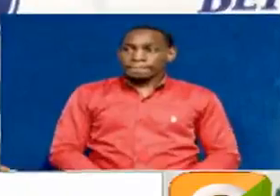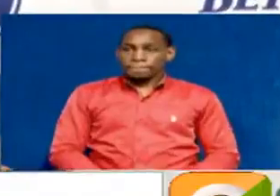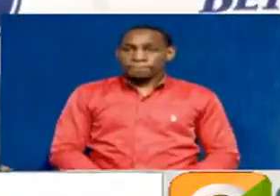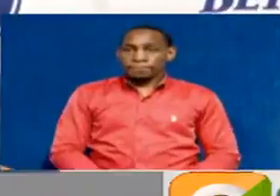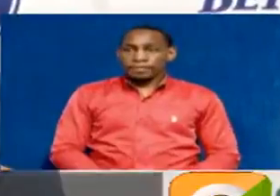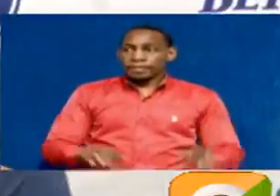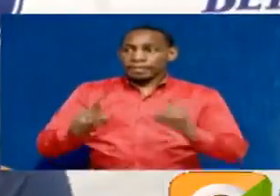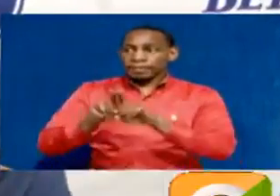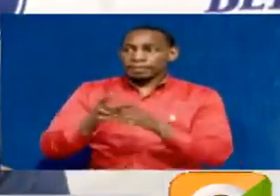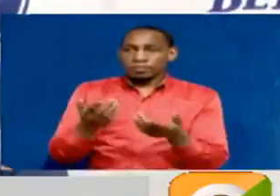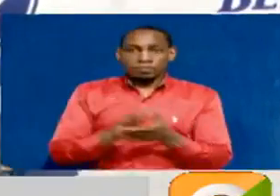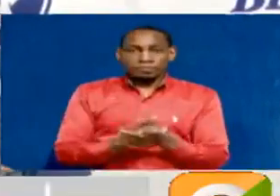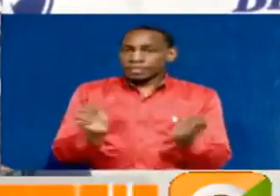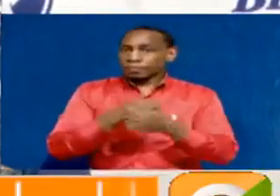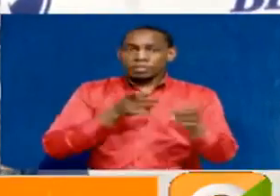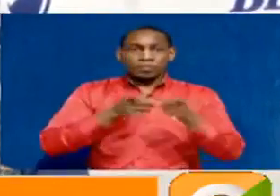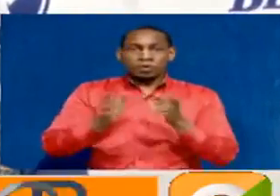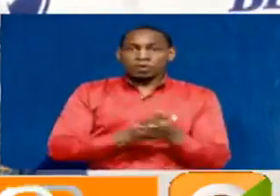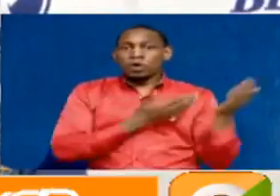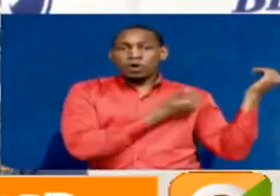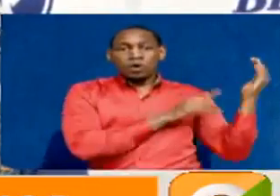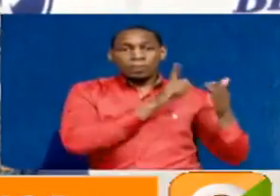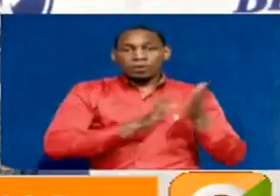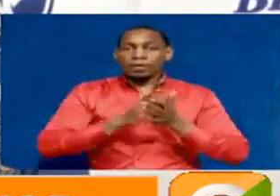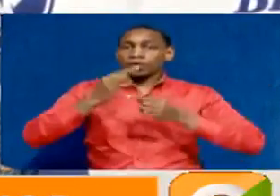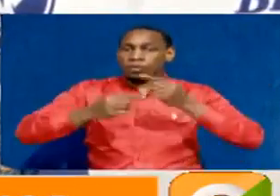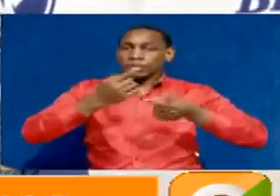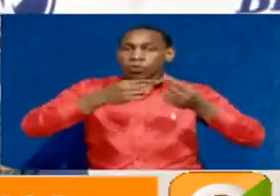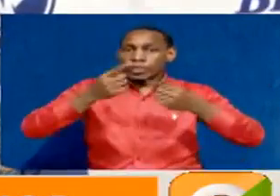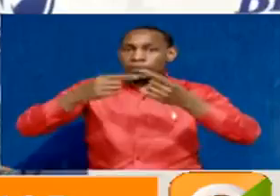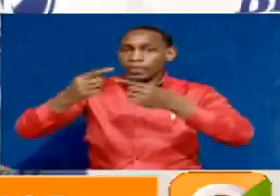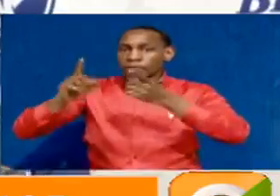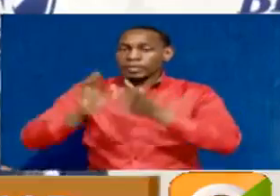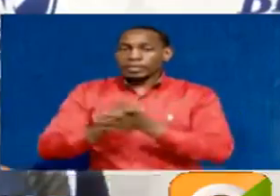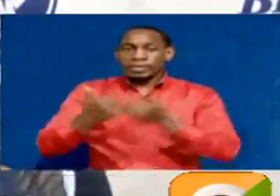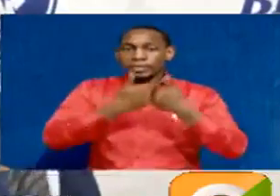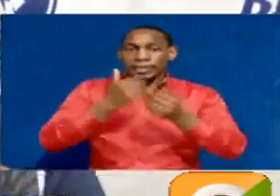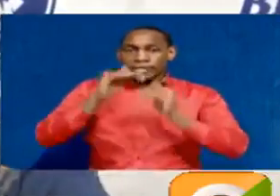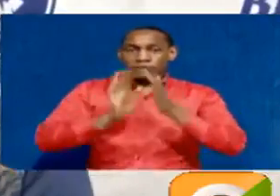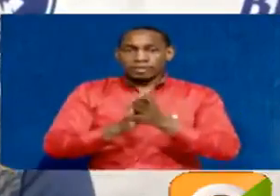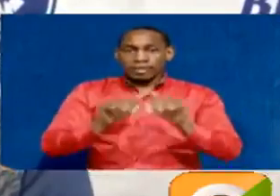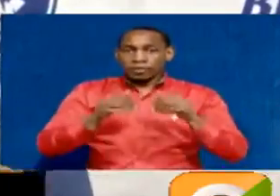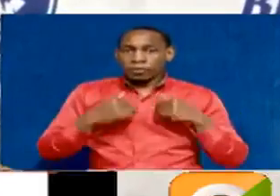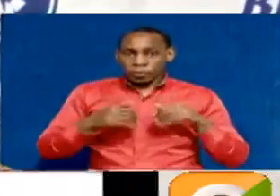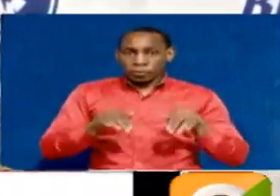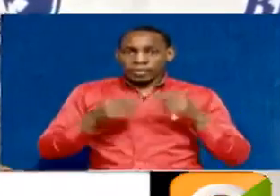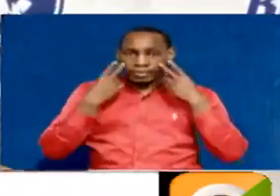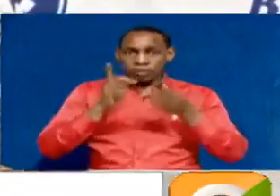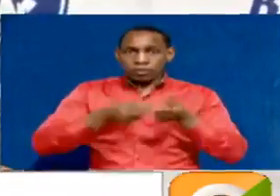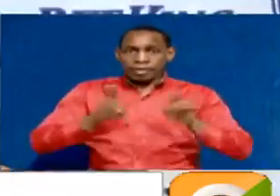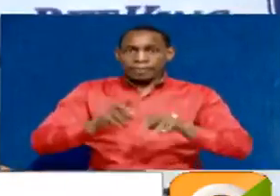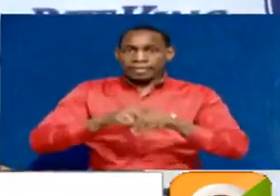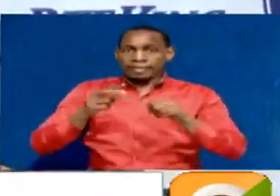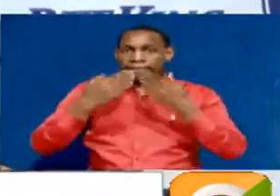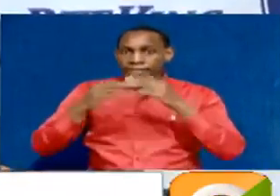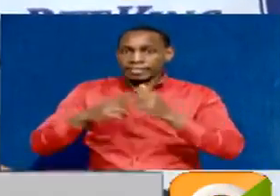For this one also, it's beyond us. We just hope that we continue winning each and every match and see what will happen at the end of the 7